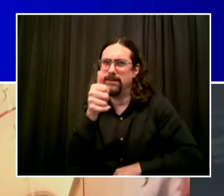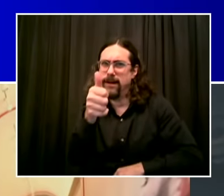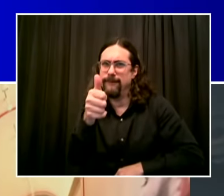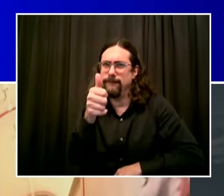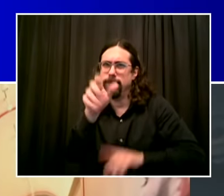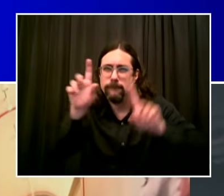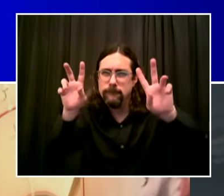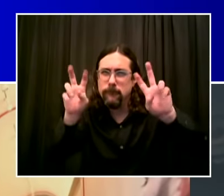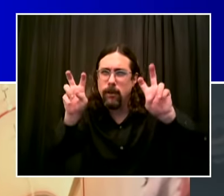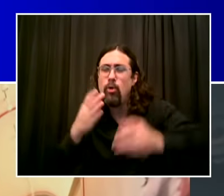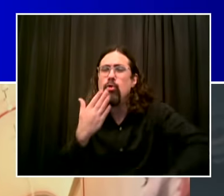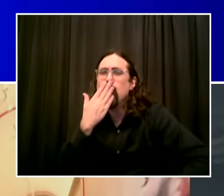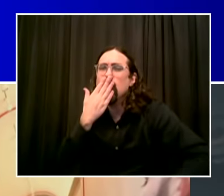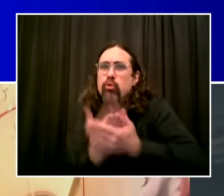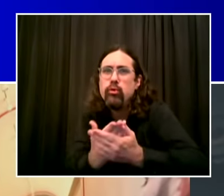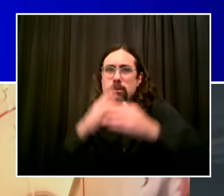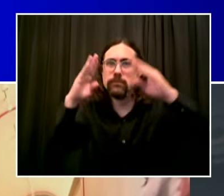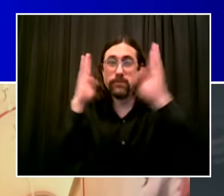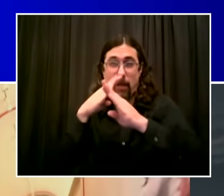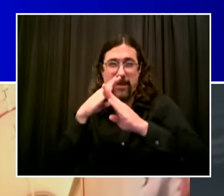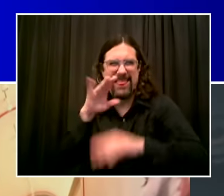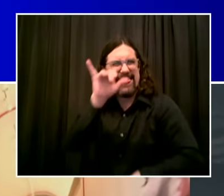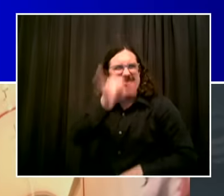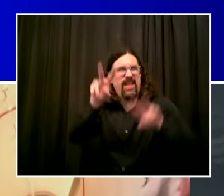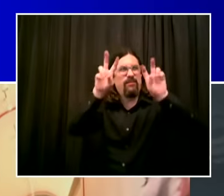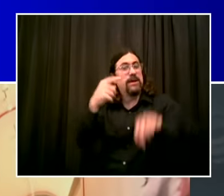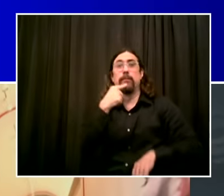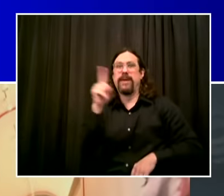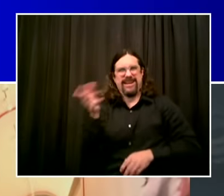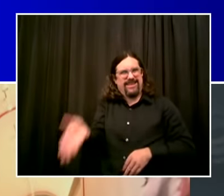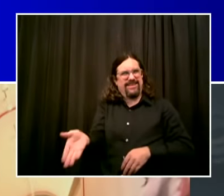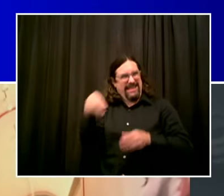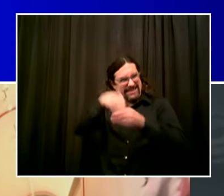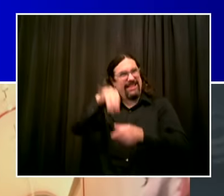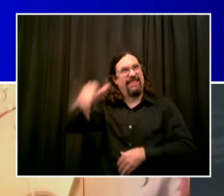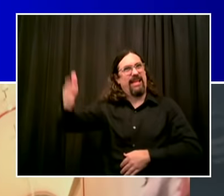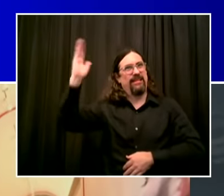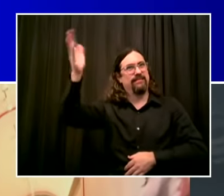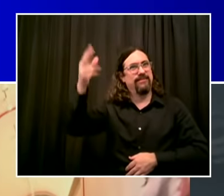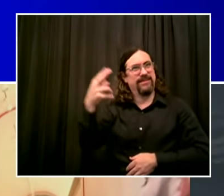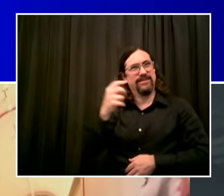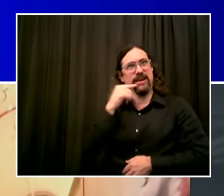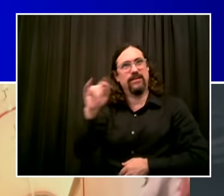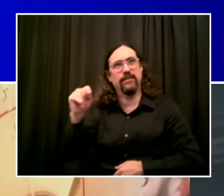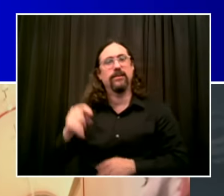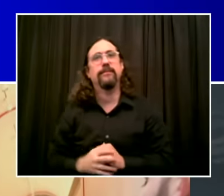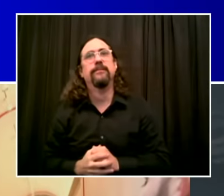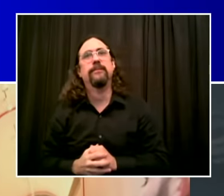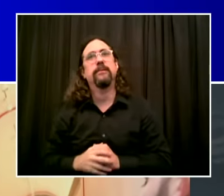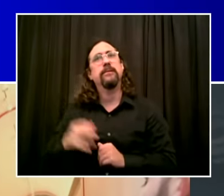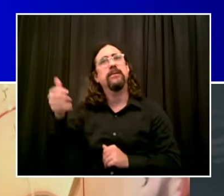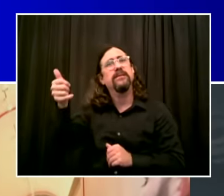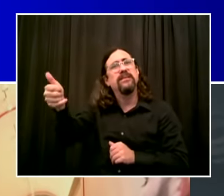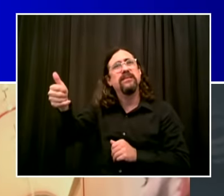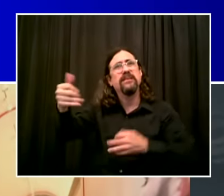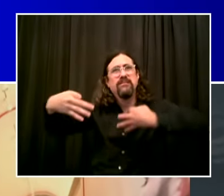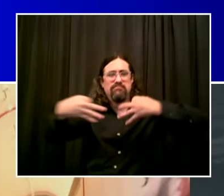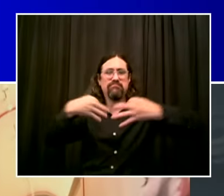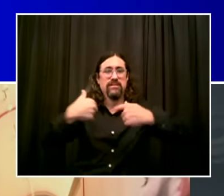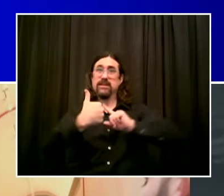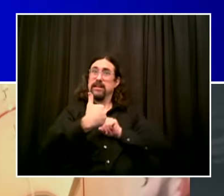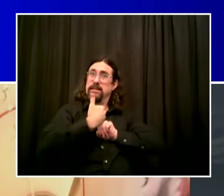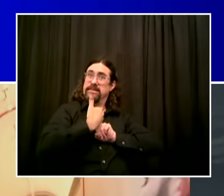starting out as a kid in a rural area with very little that told him about the outside world,